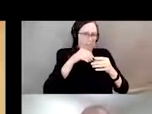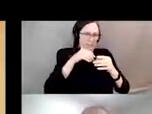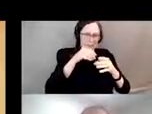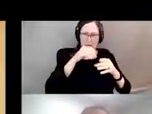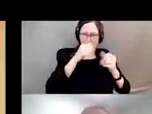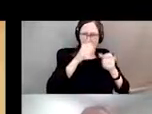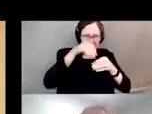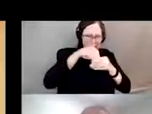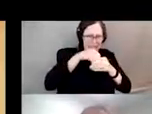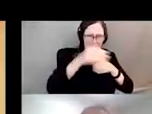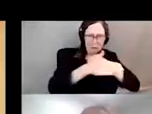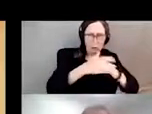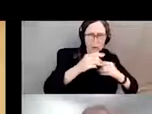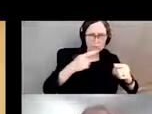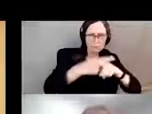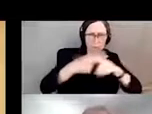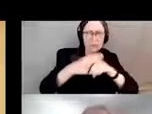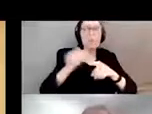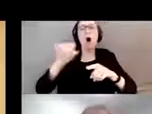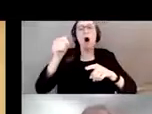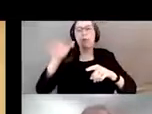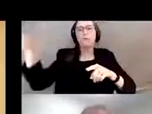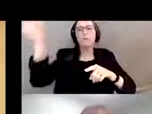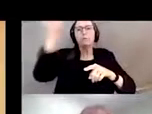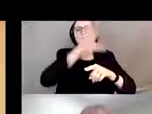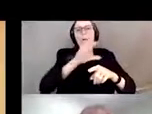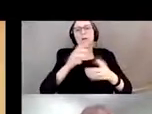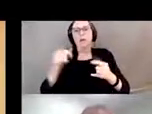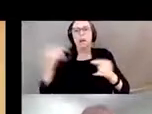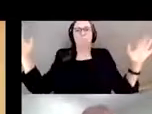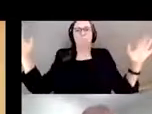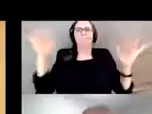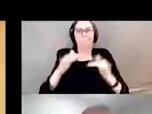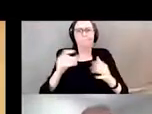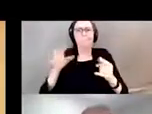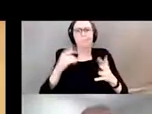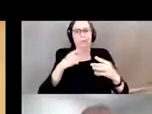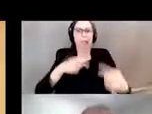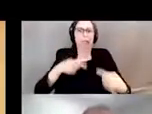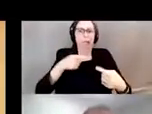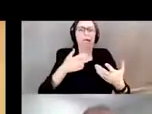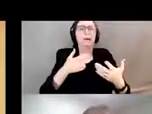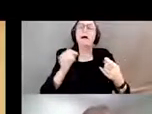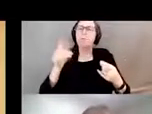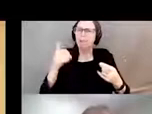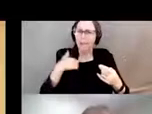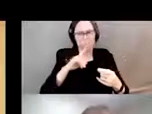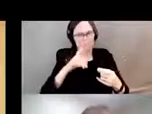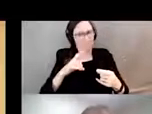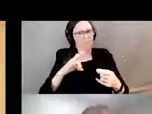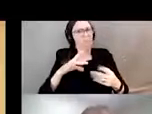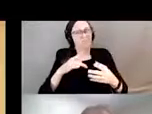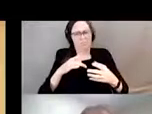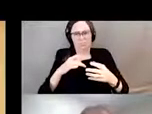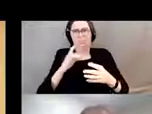powers being drawn into this region constantly. And that is going to have dire ramifications for